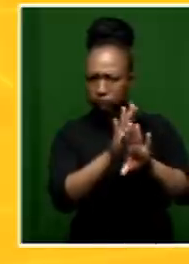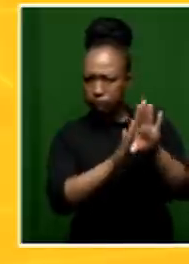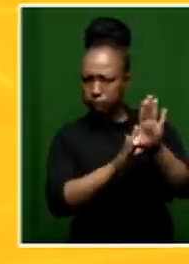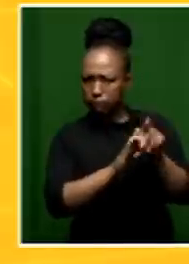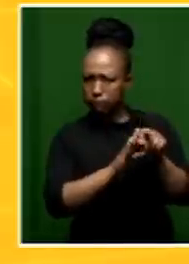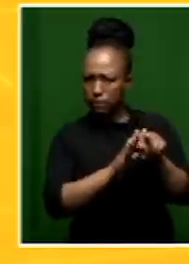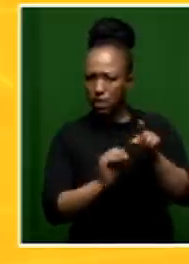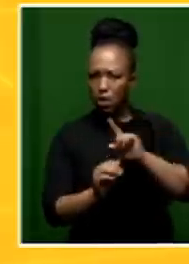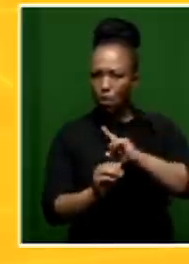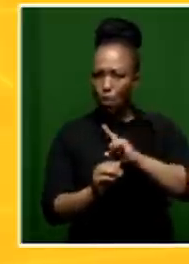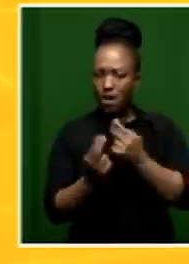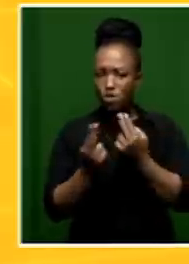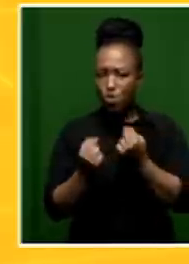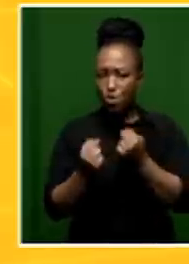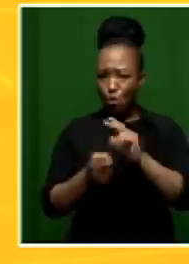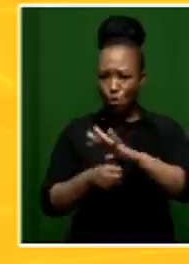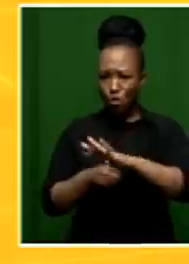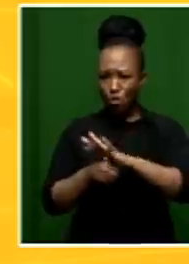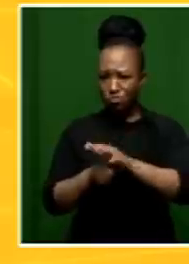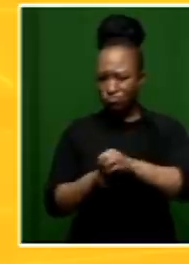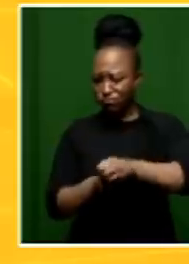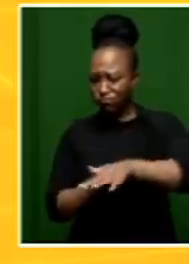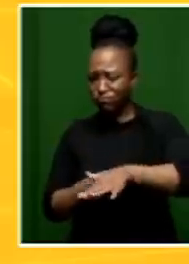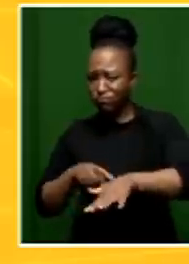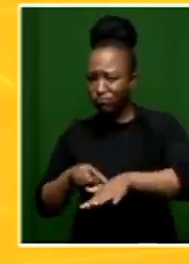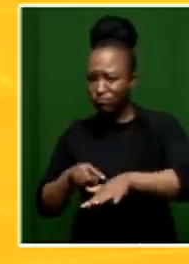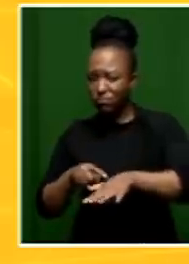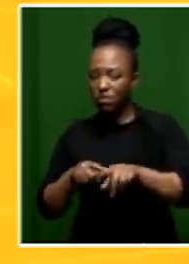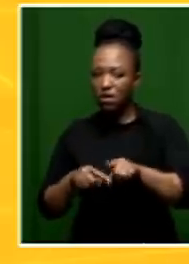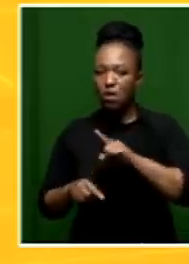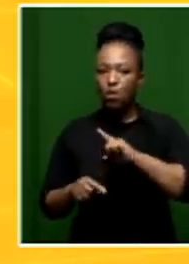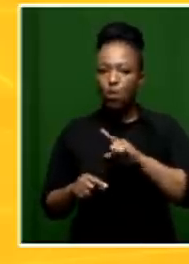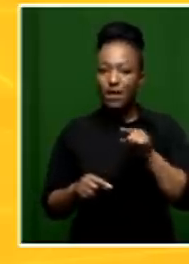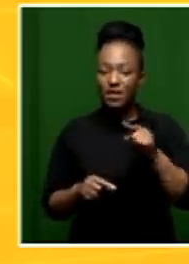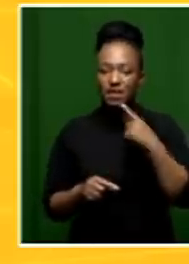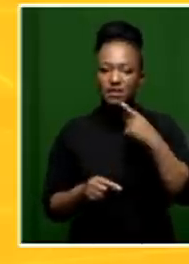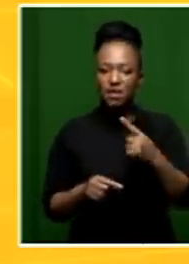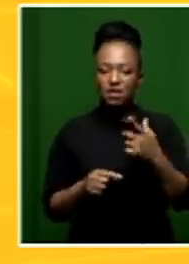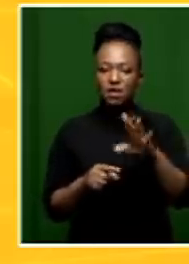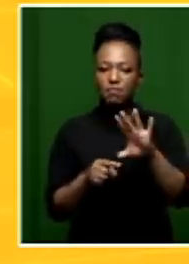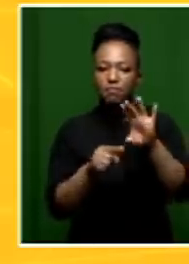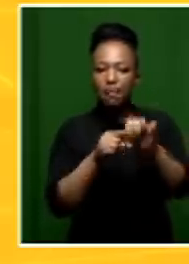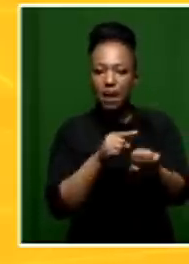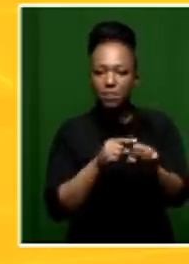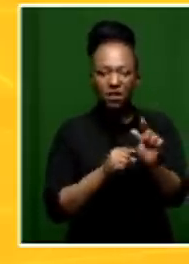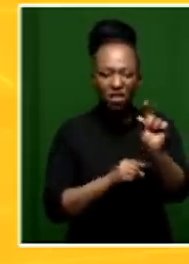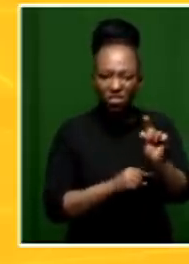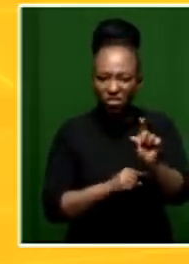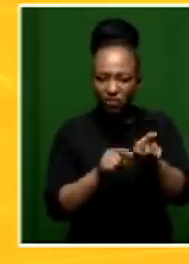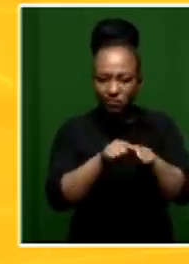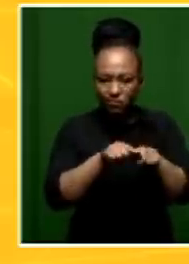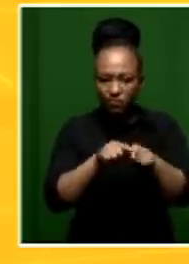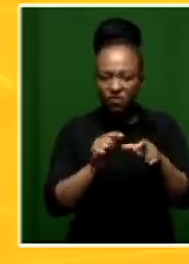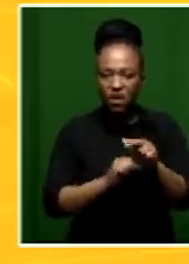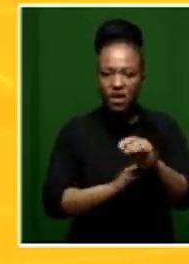infections caused by the new variant of the COVID-19 virus. The variant, which has been discovered from samples by the